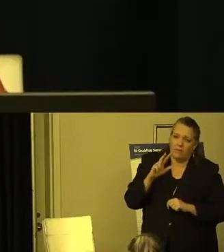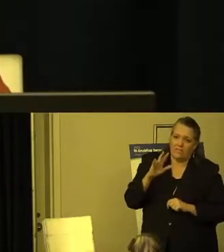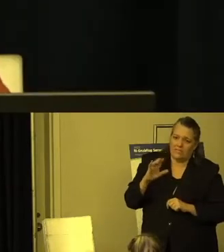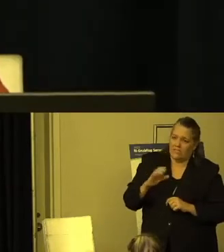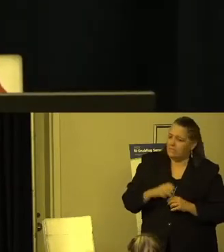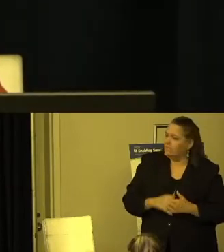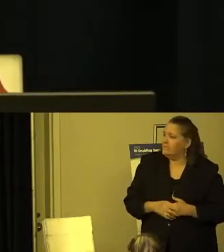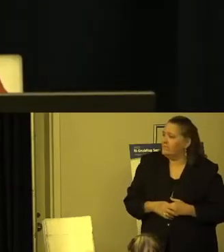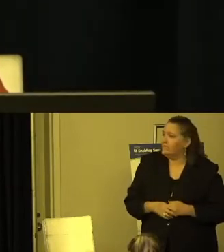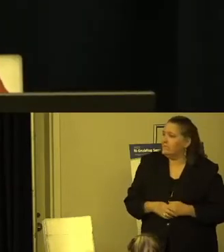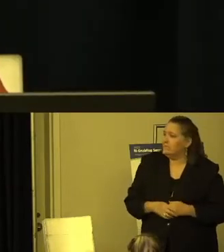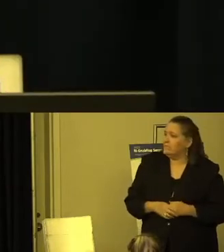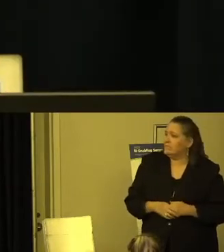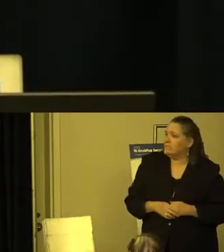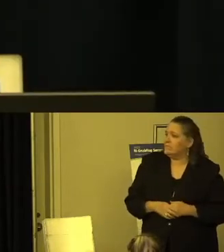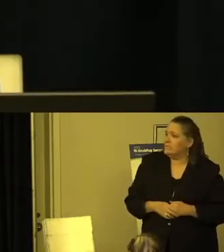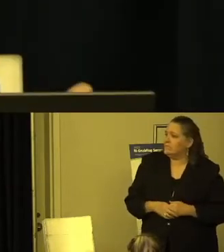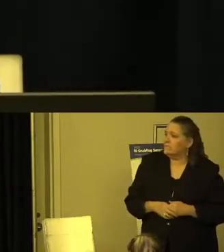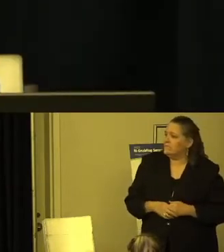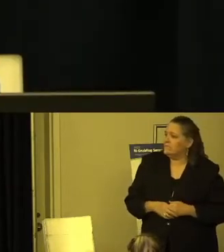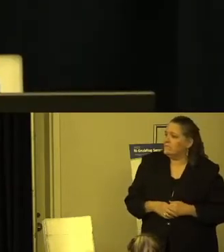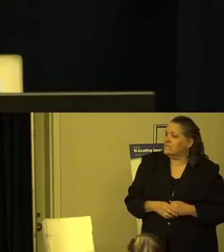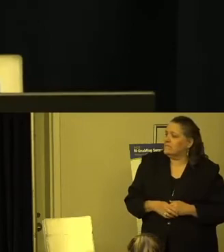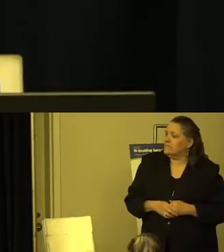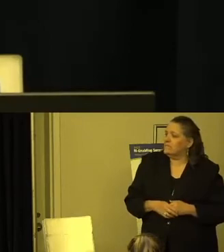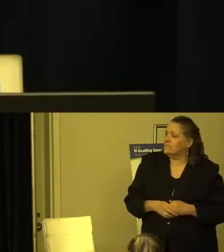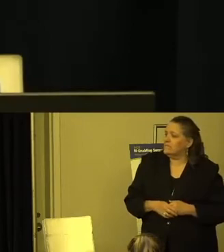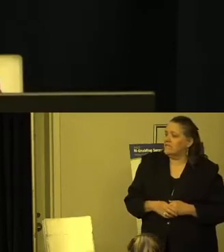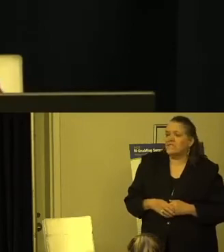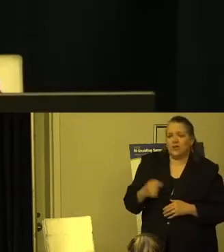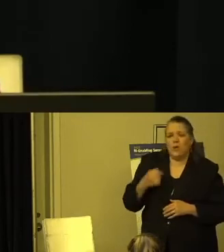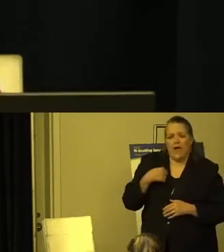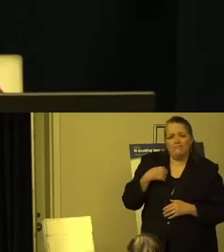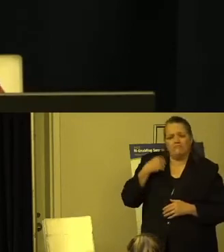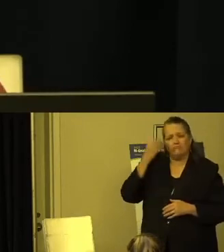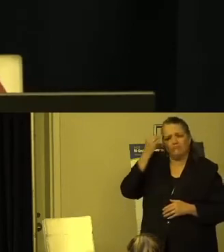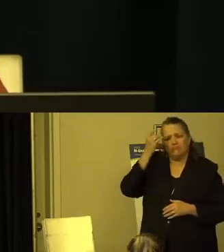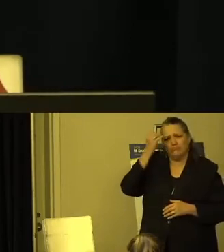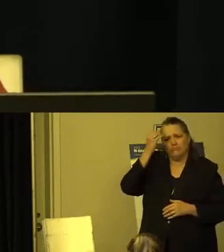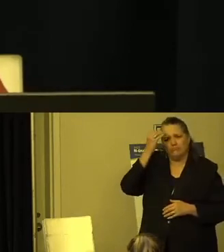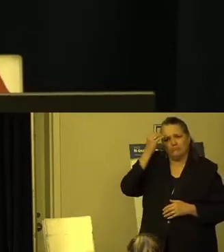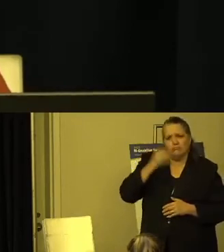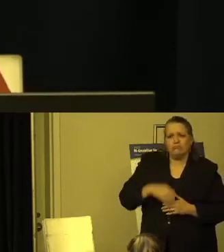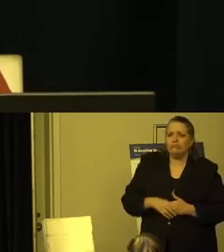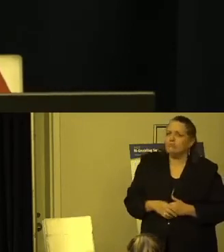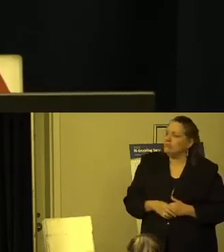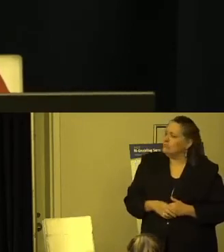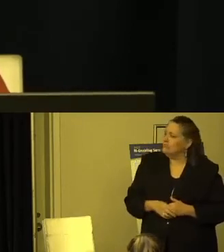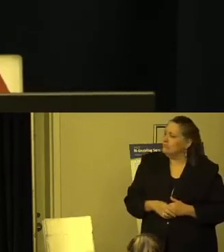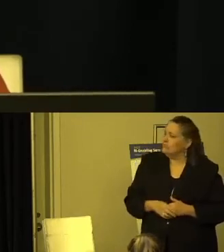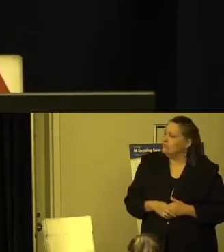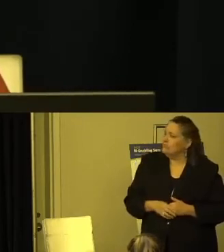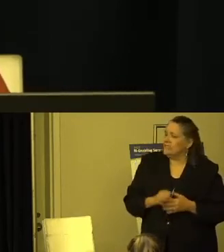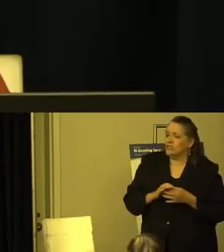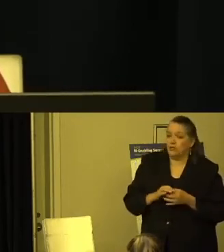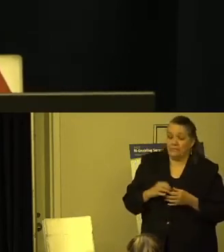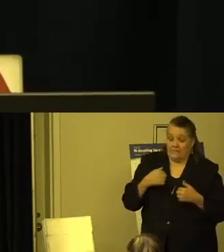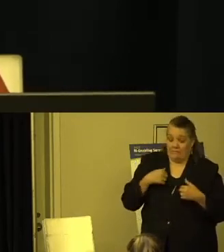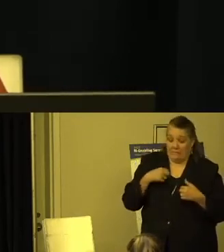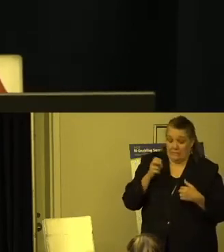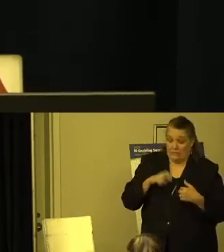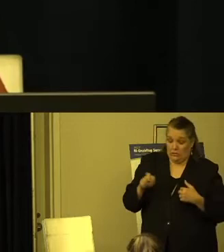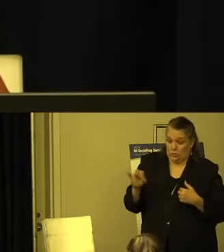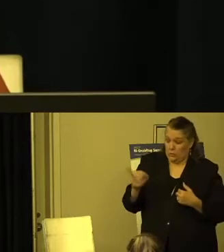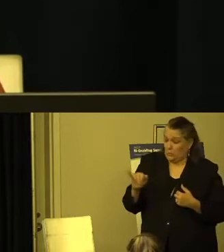well. And so that's something that has given me pause in terms of making my own transition at this time. And